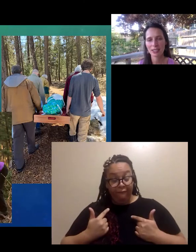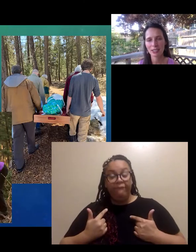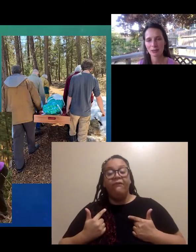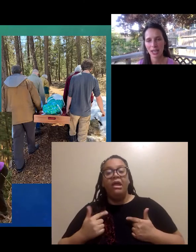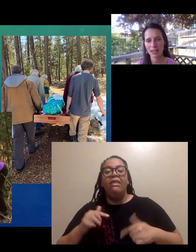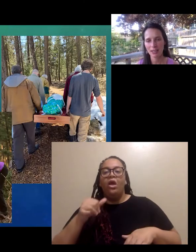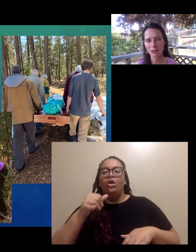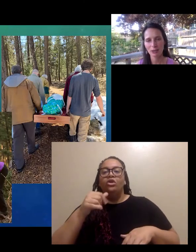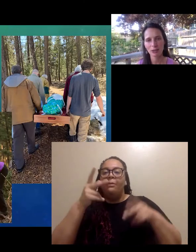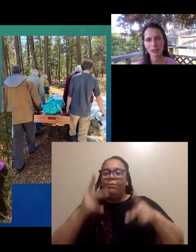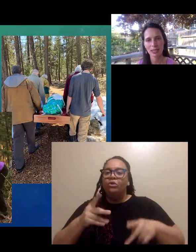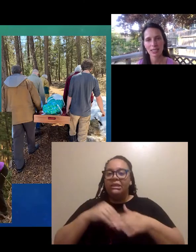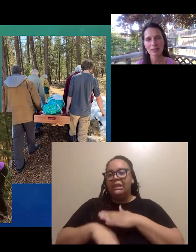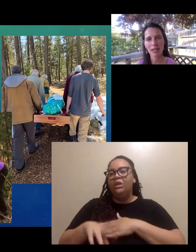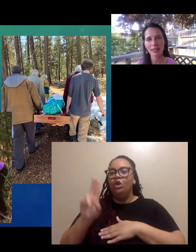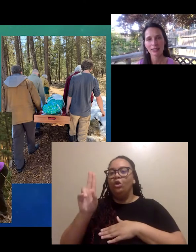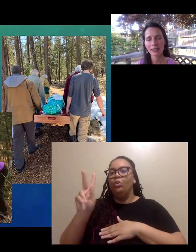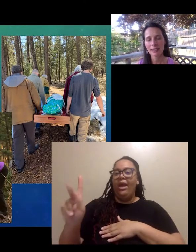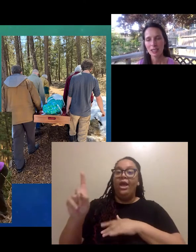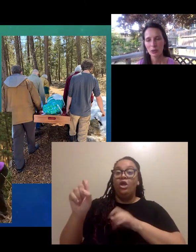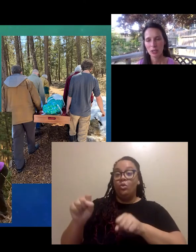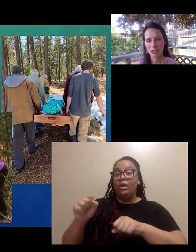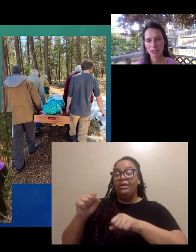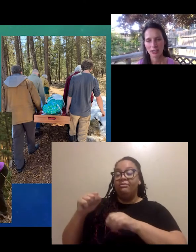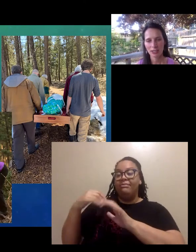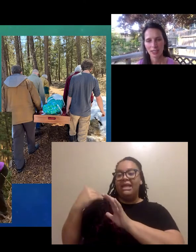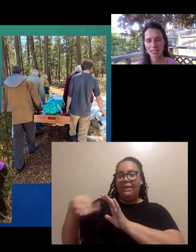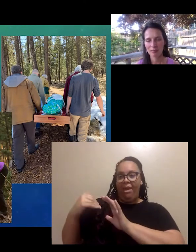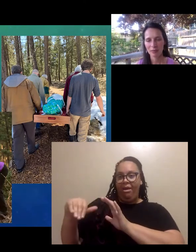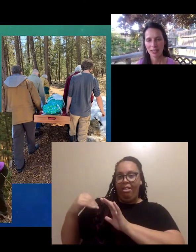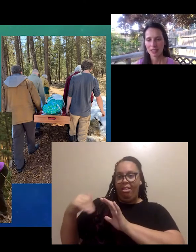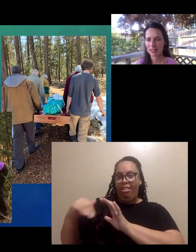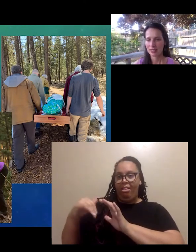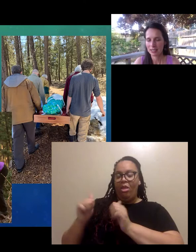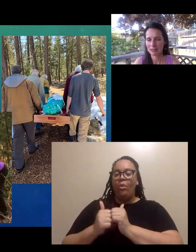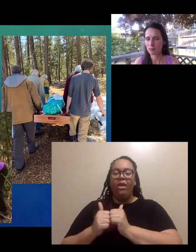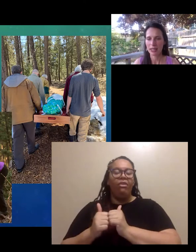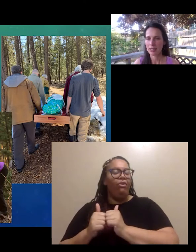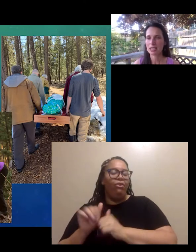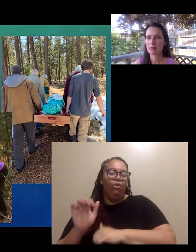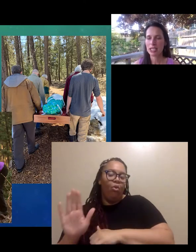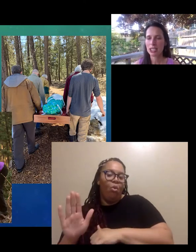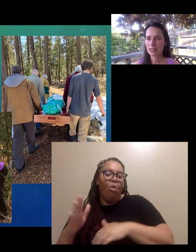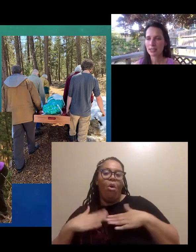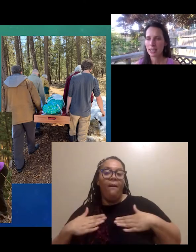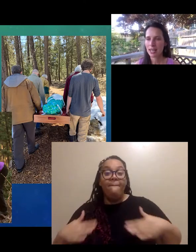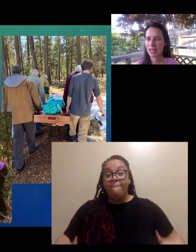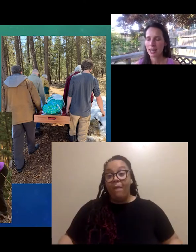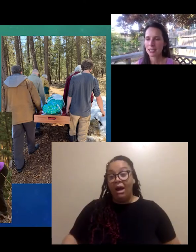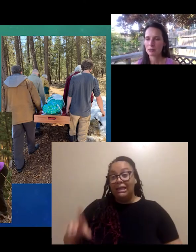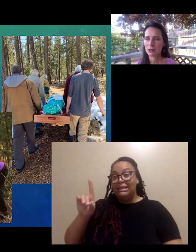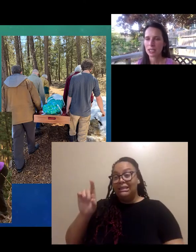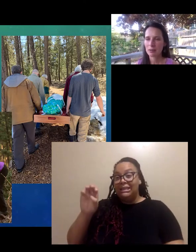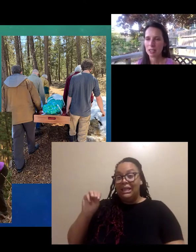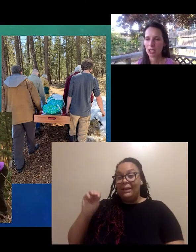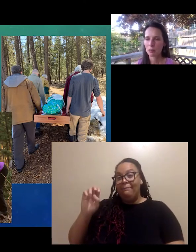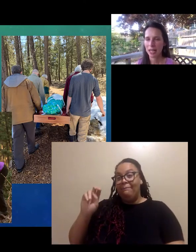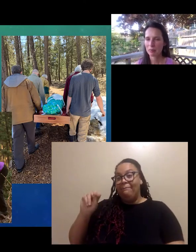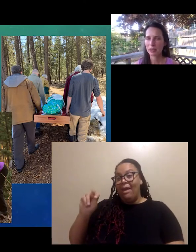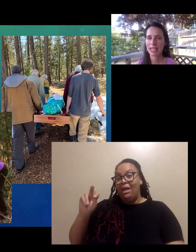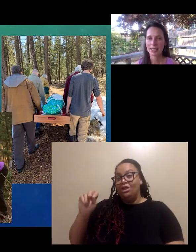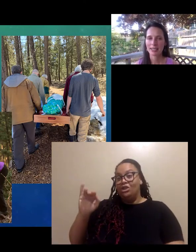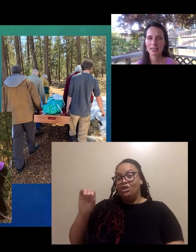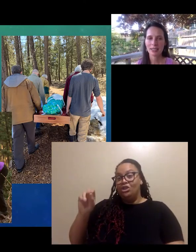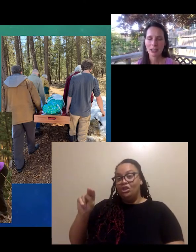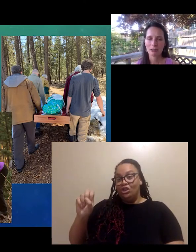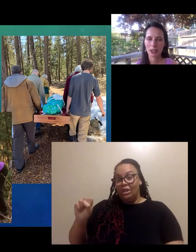in the UK who you can email with your, um, kind of body dimensions, and he will email you